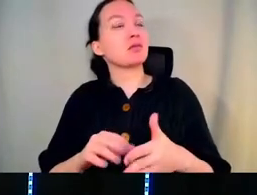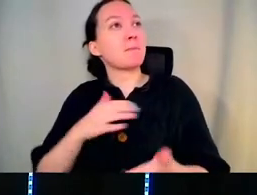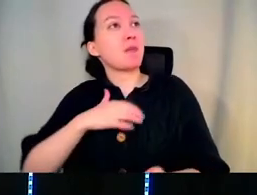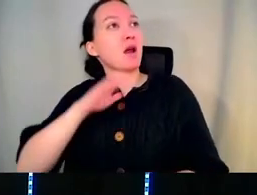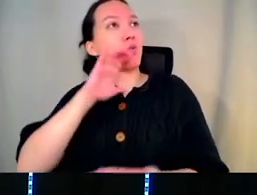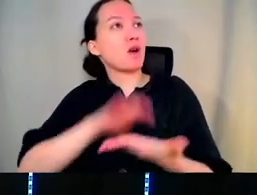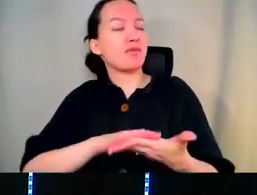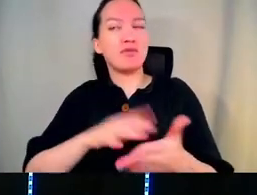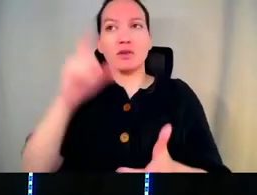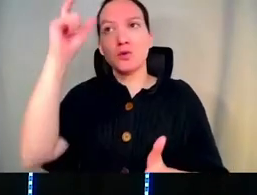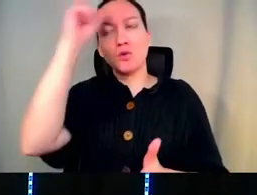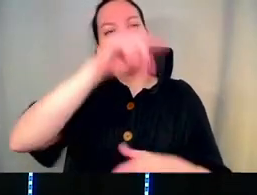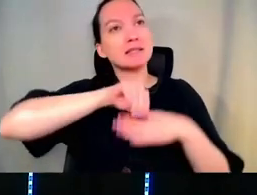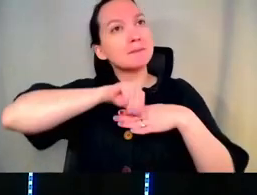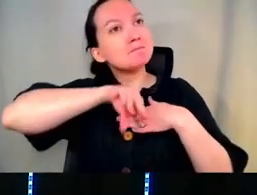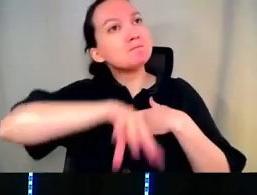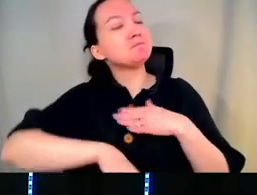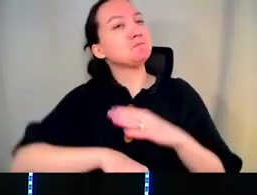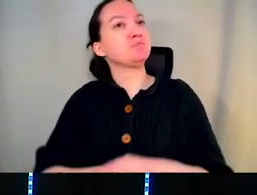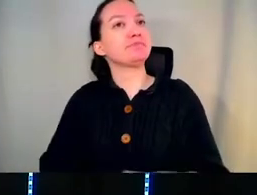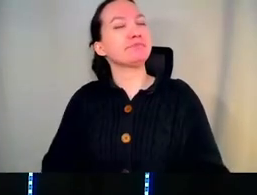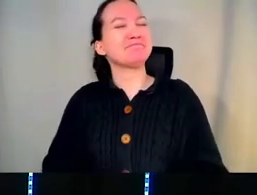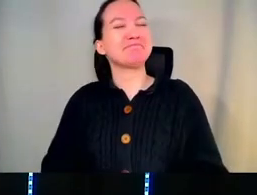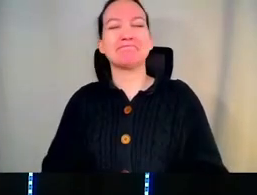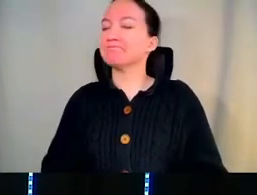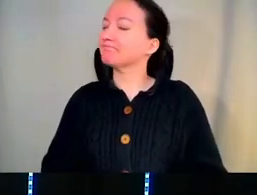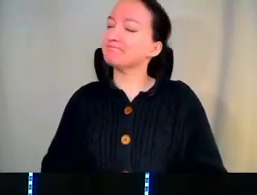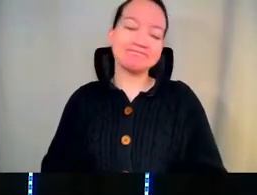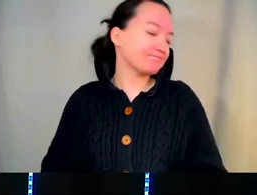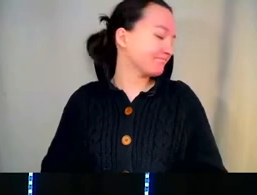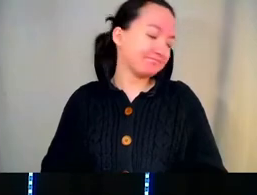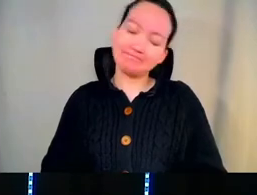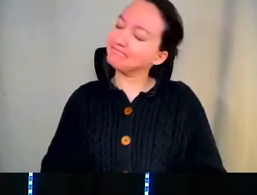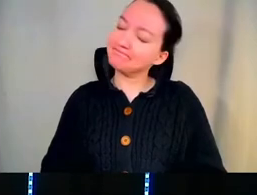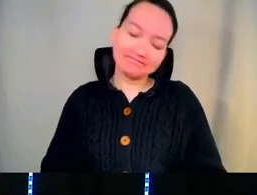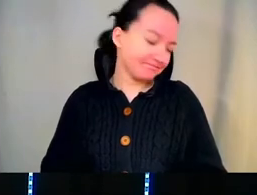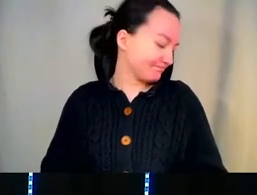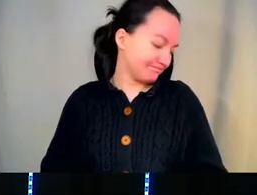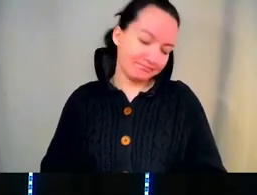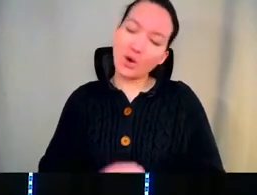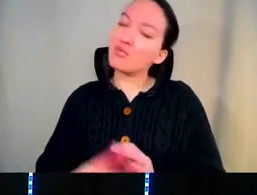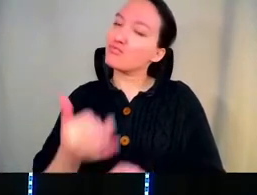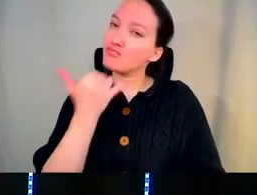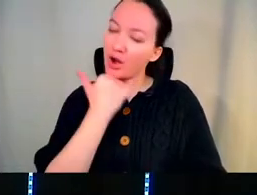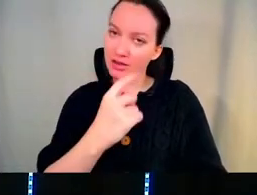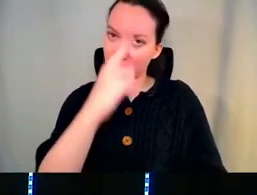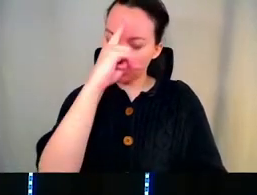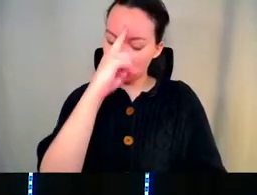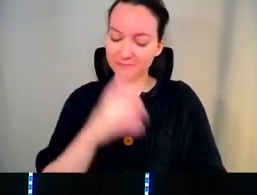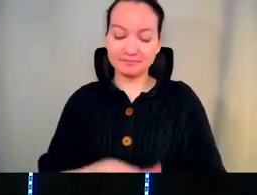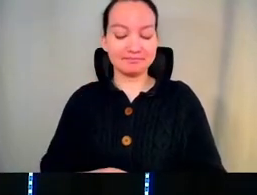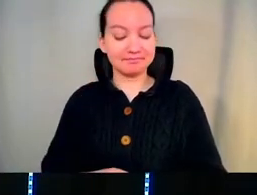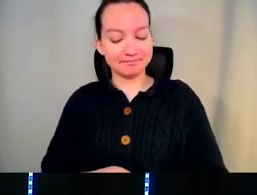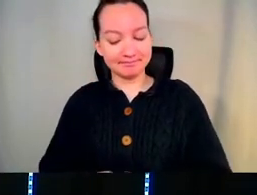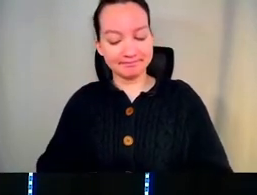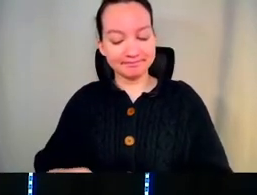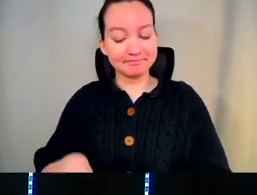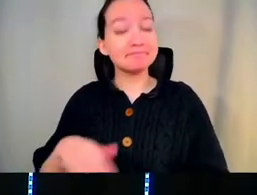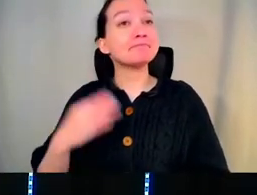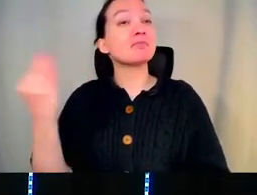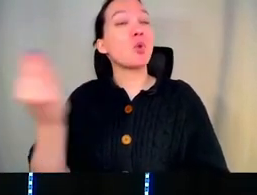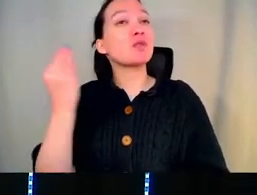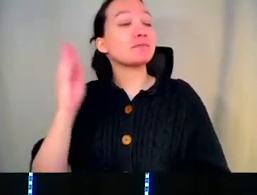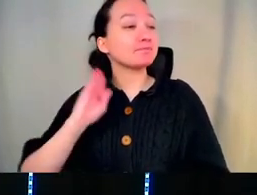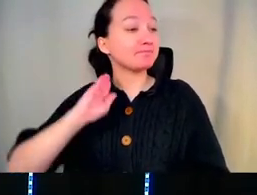just bring wisdom and go, no. Like, those are the wrong thoughts. You're entertaining the wrong things. Hold those